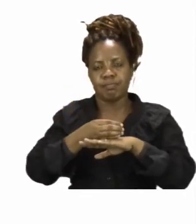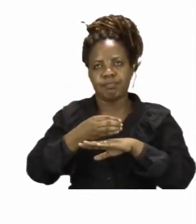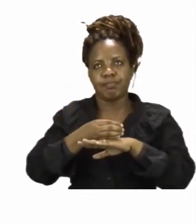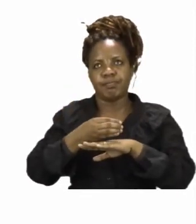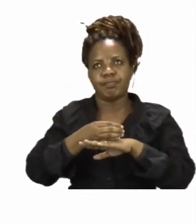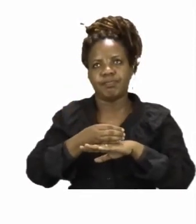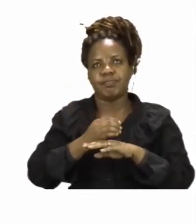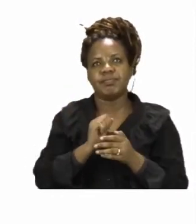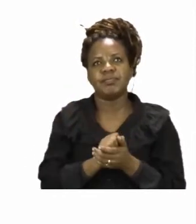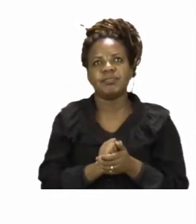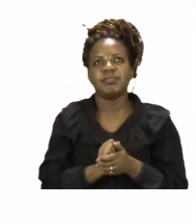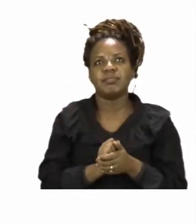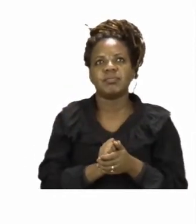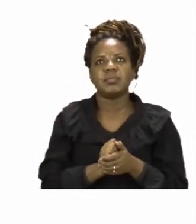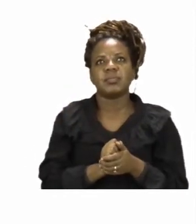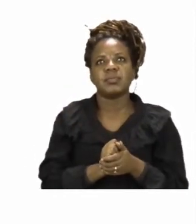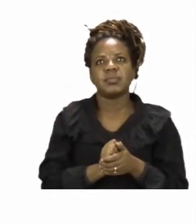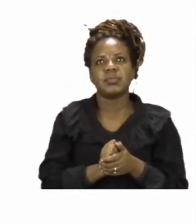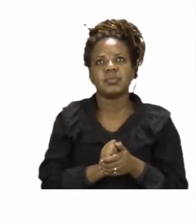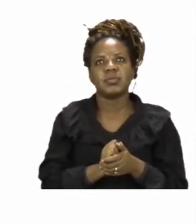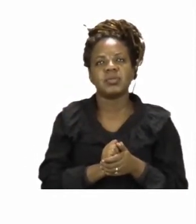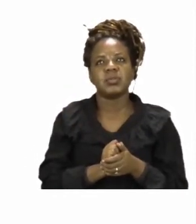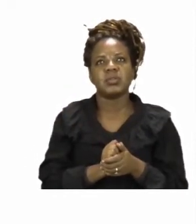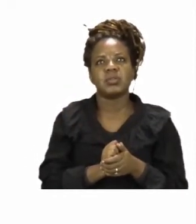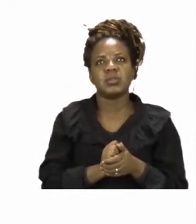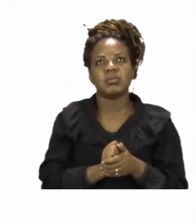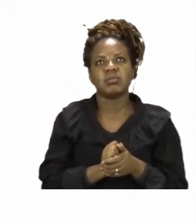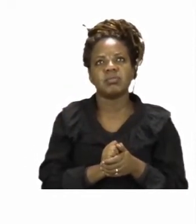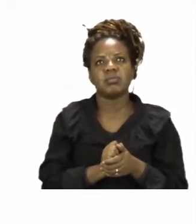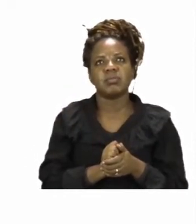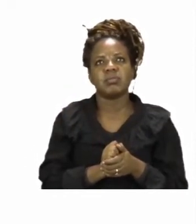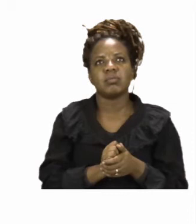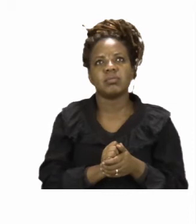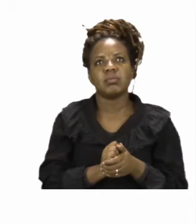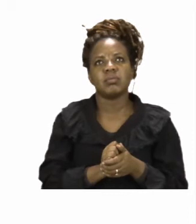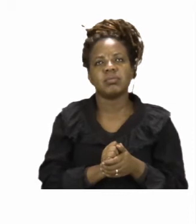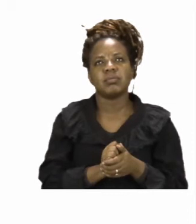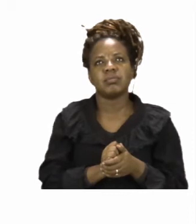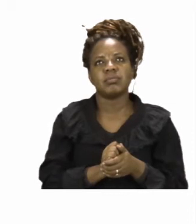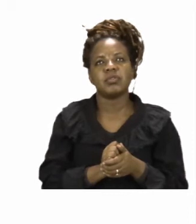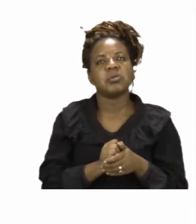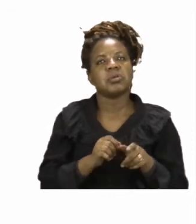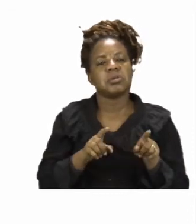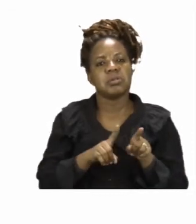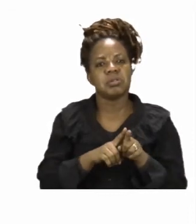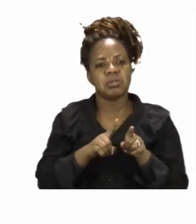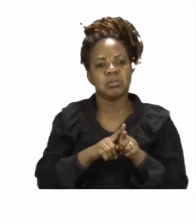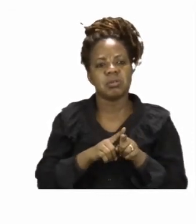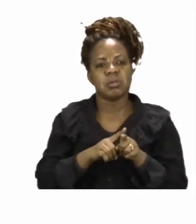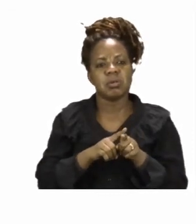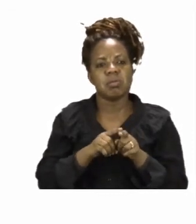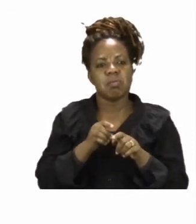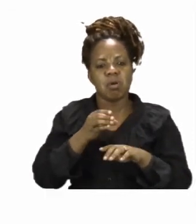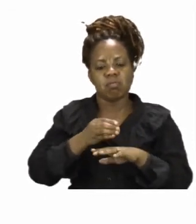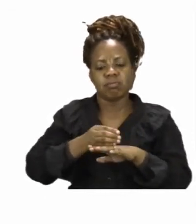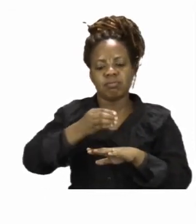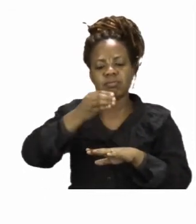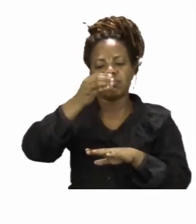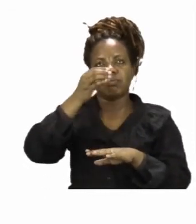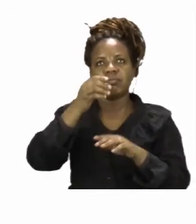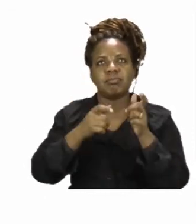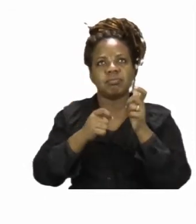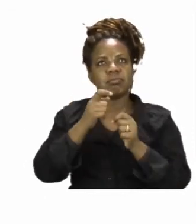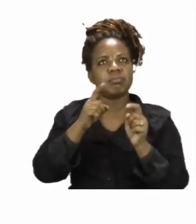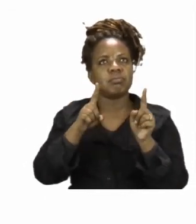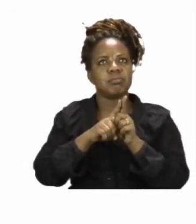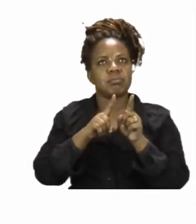is the same as a carton of milk. And then 4 mugs,